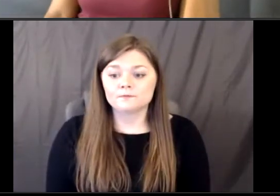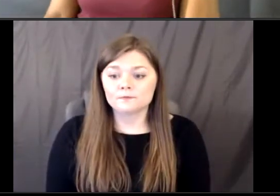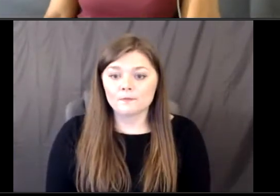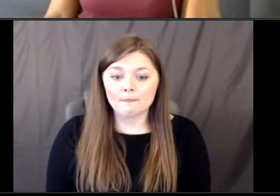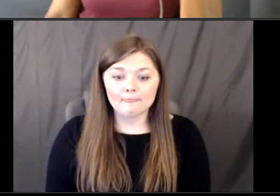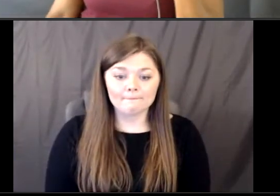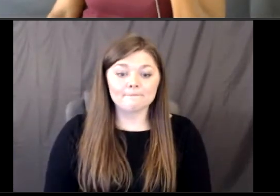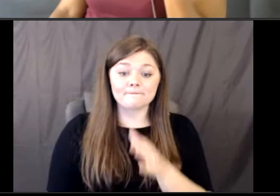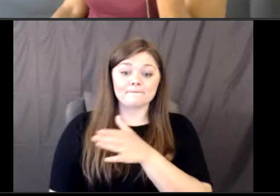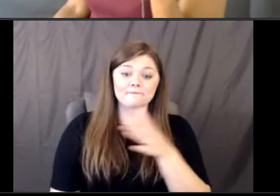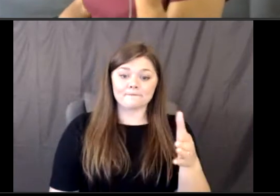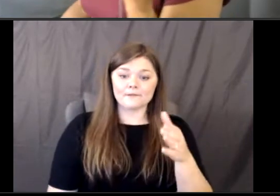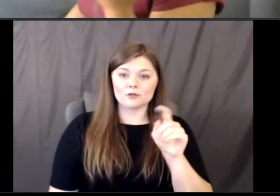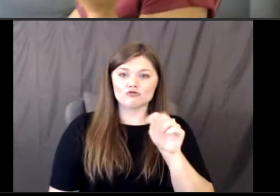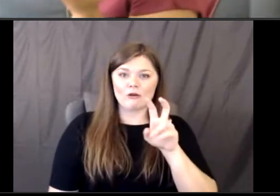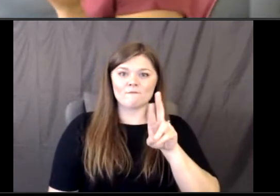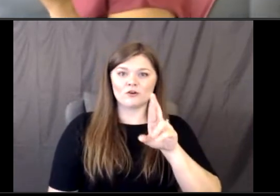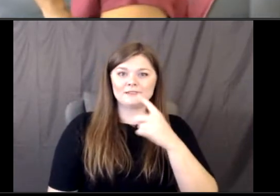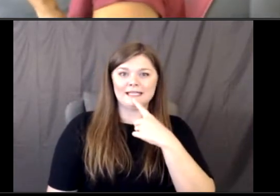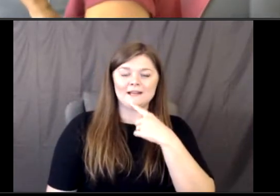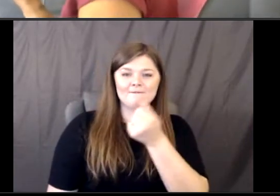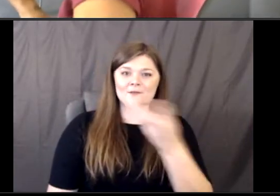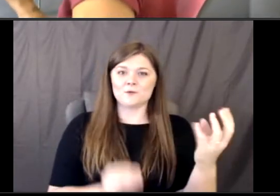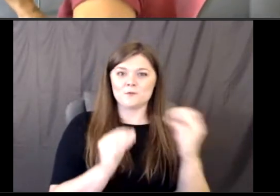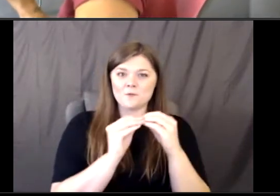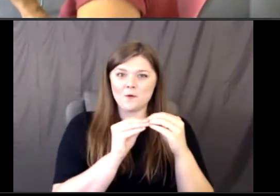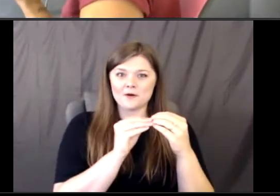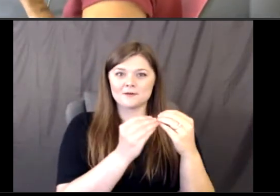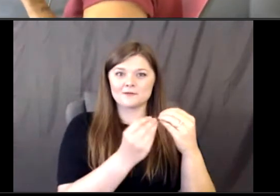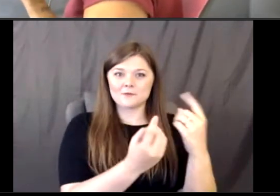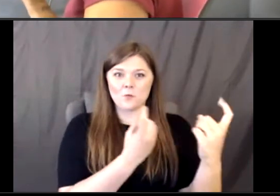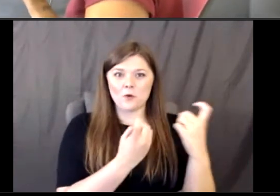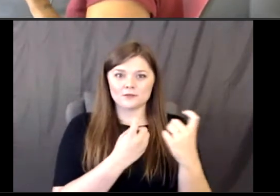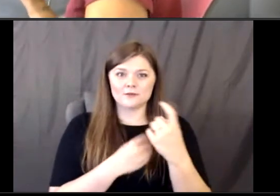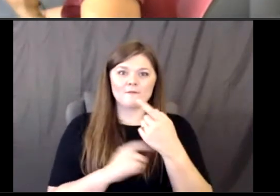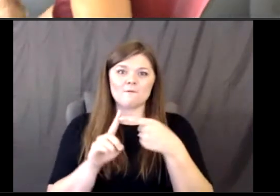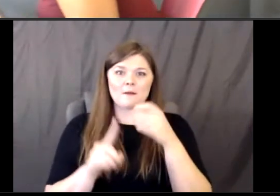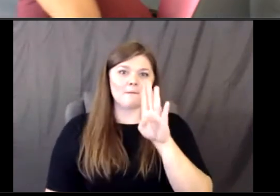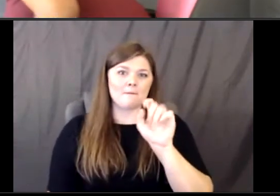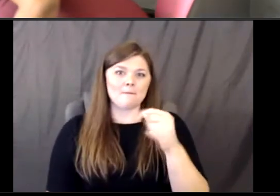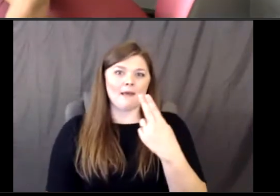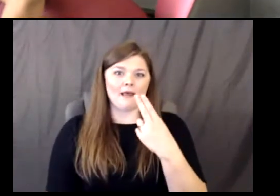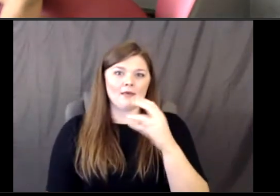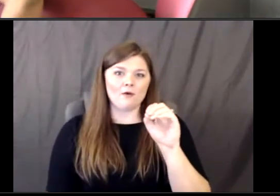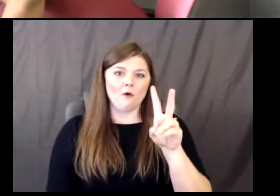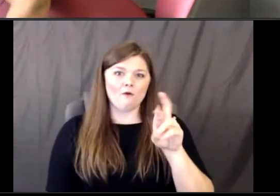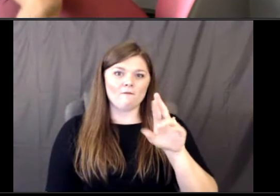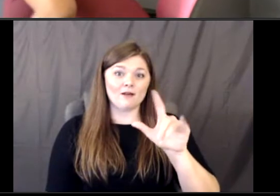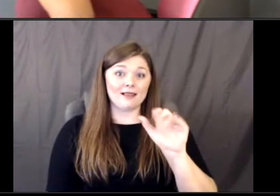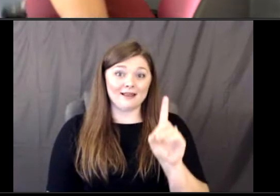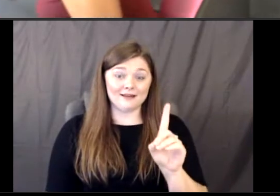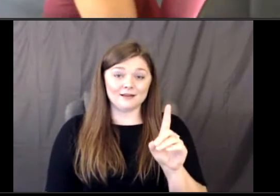I got a couple more questions. Let's move on to the next one from Beth Overland. Will Alabama National Weather Service use CDI